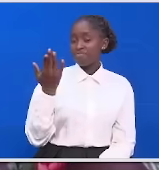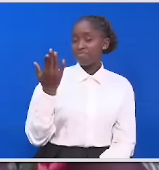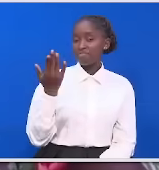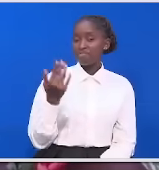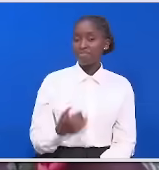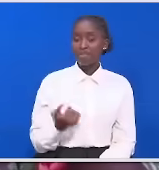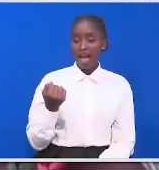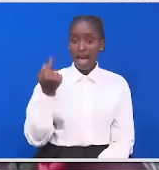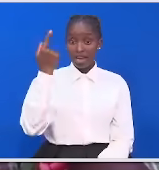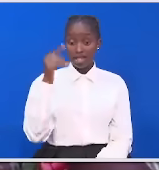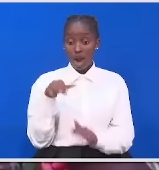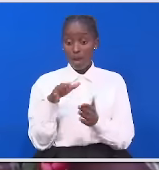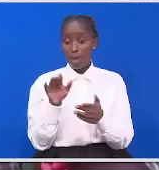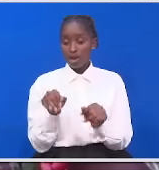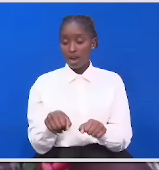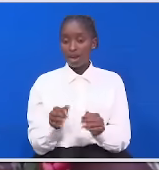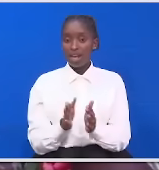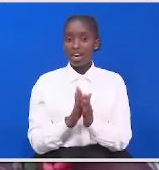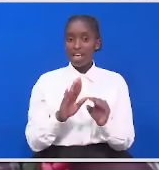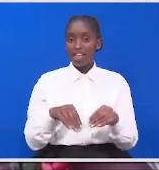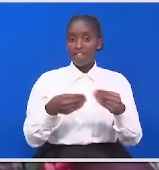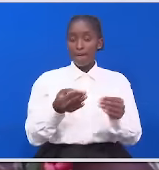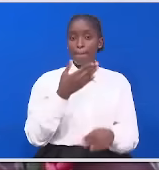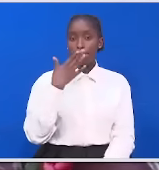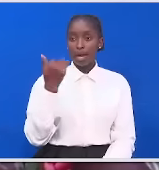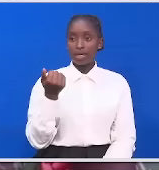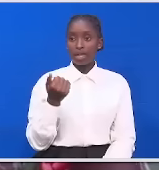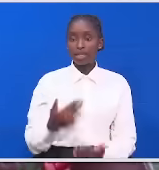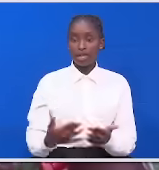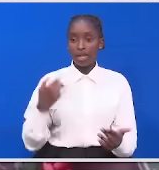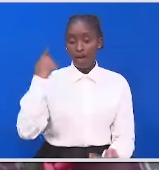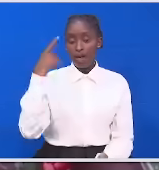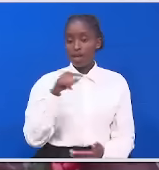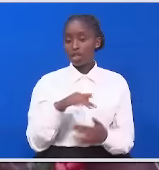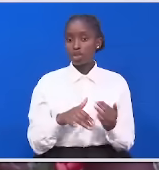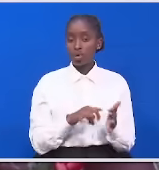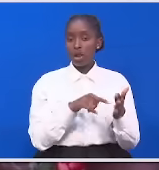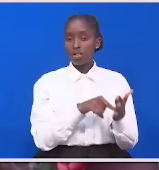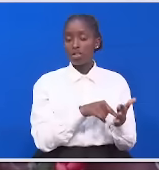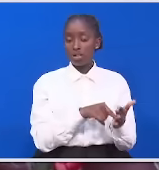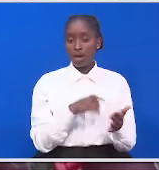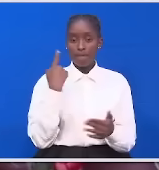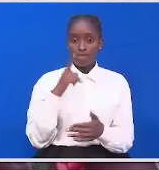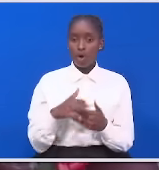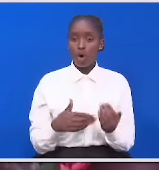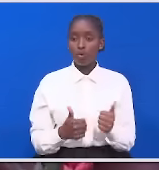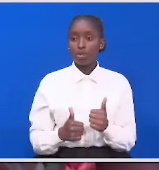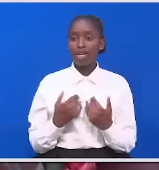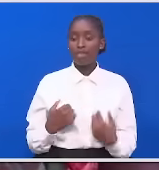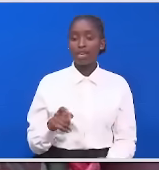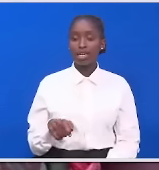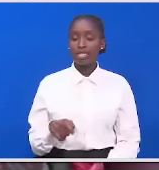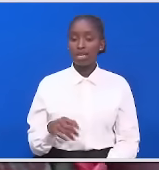he can understand more and give a better version of the criticism rather than